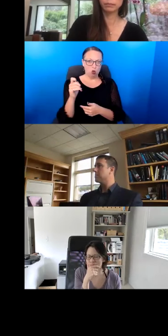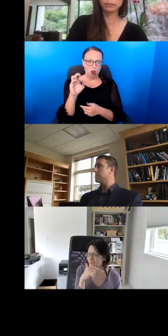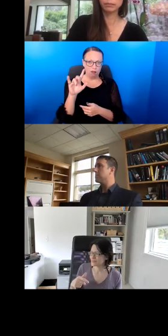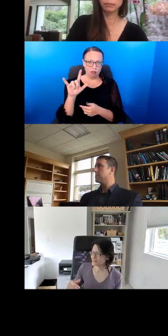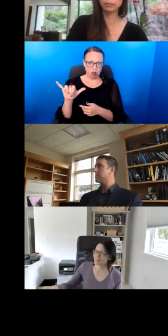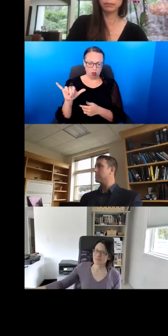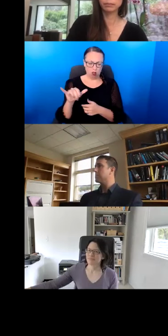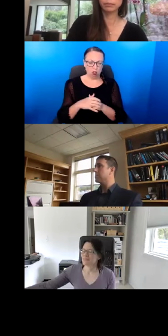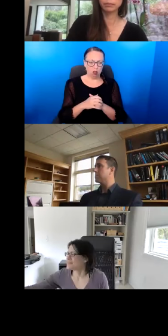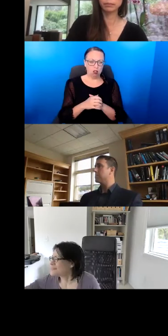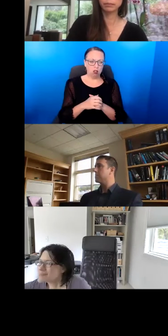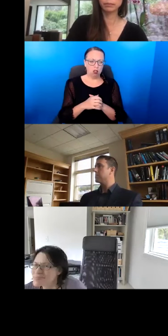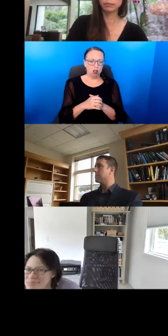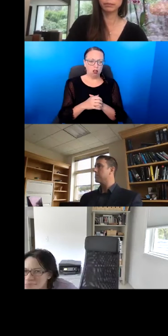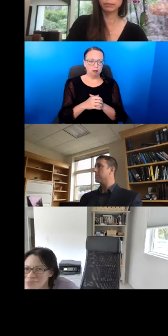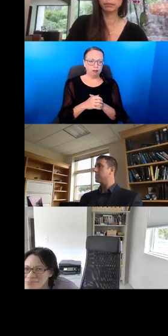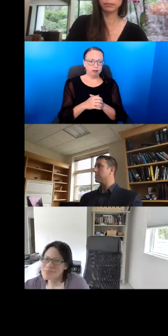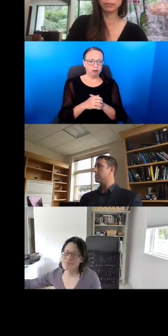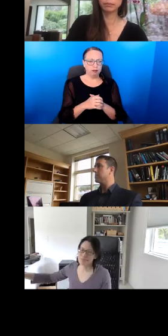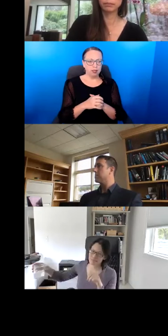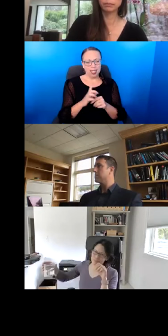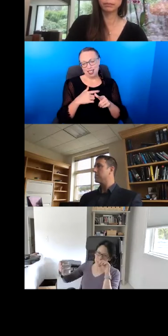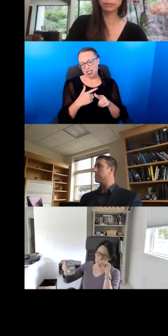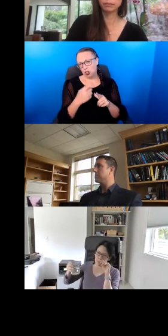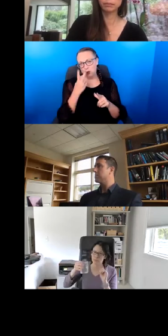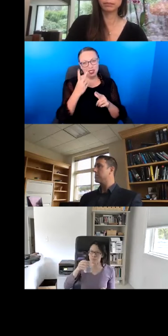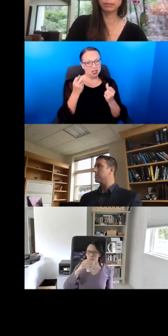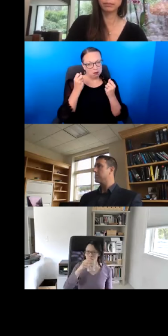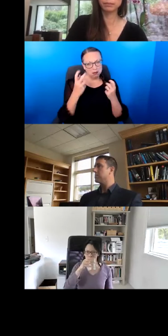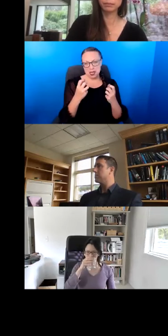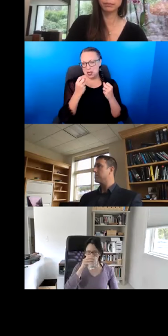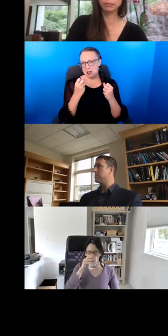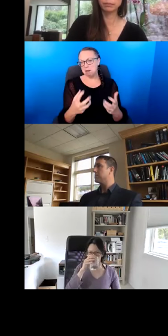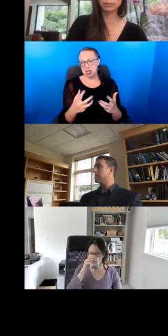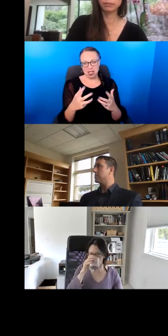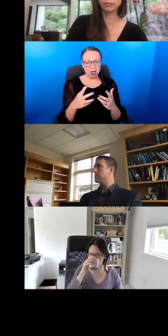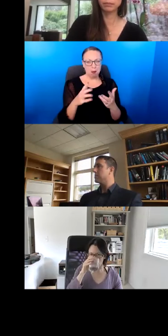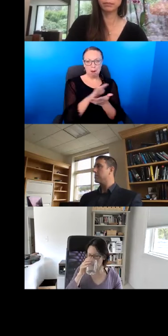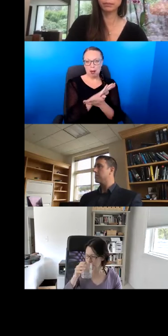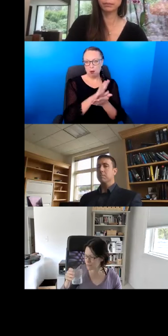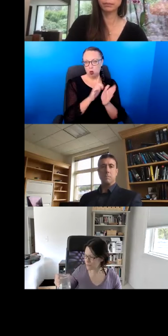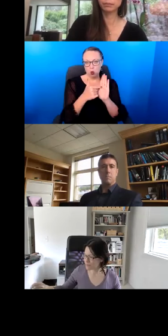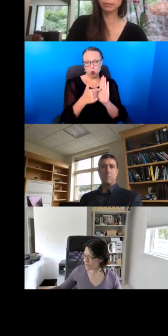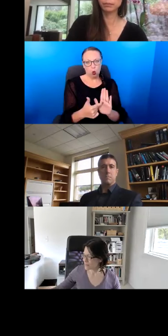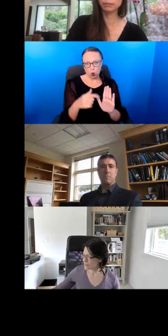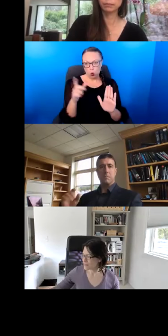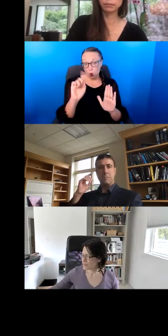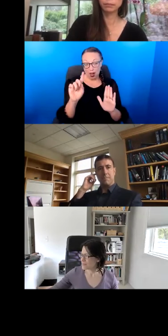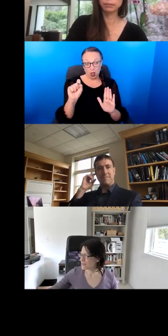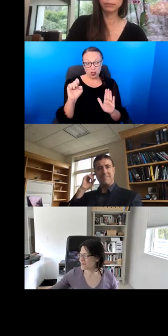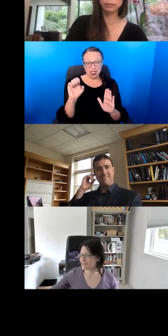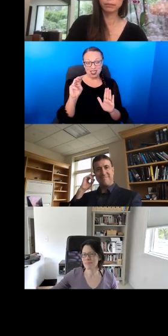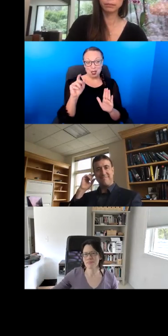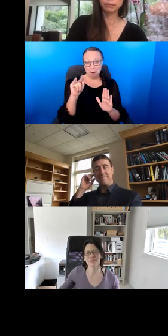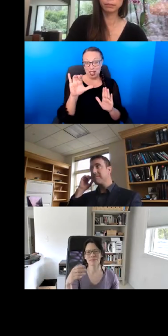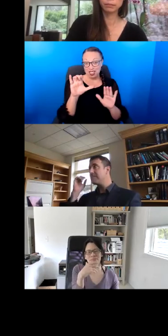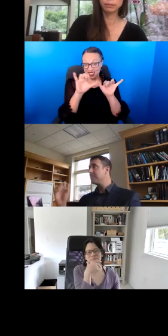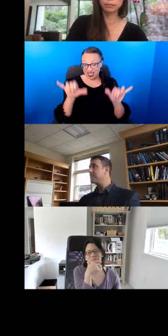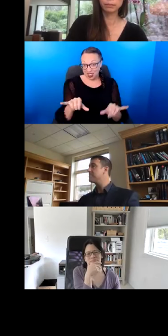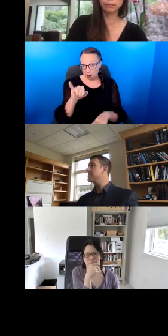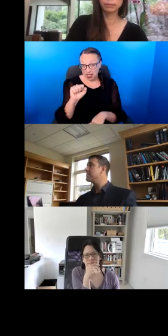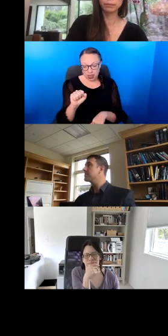and I know you've seen probably dozens of papers telling you where the semantic system is. There's no such thing. There really